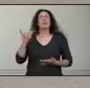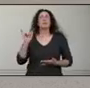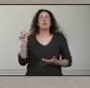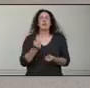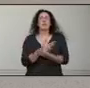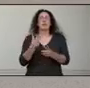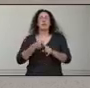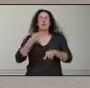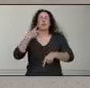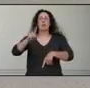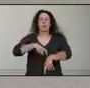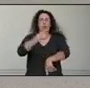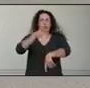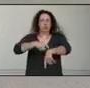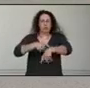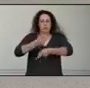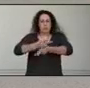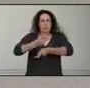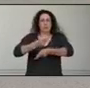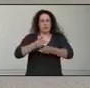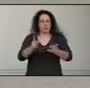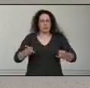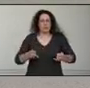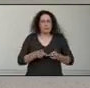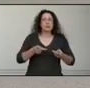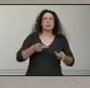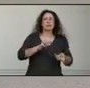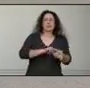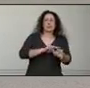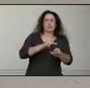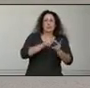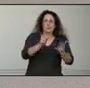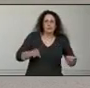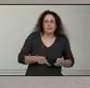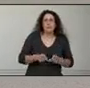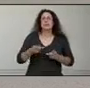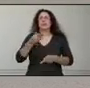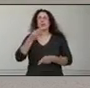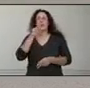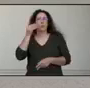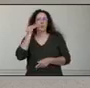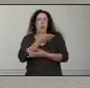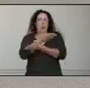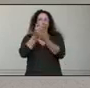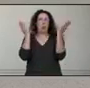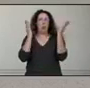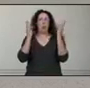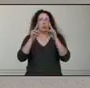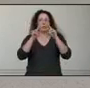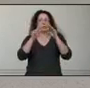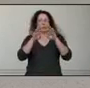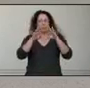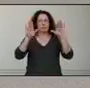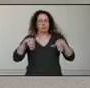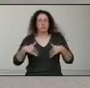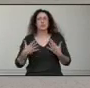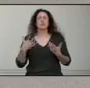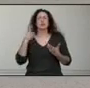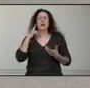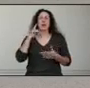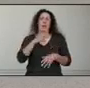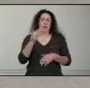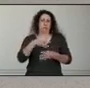care facilities and skilled nursing facilities to homeless shelters and detention facilities and custody